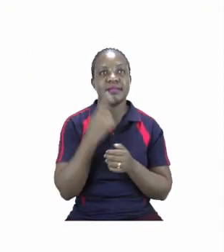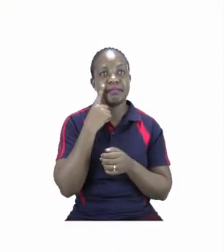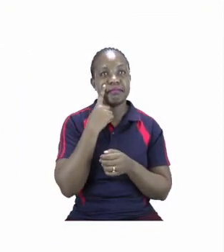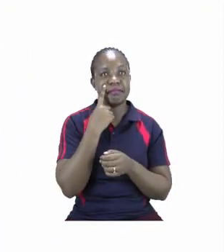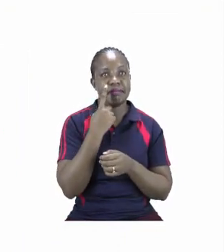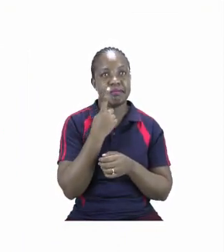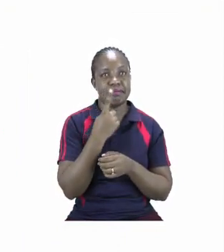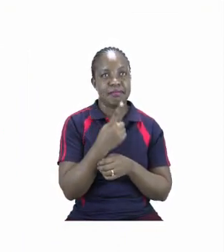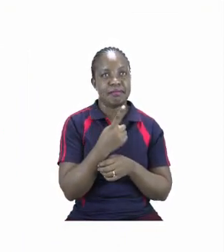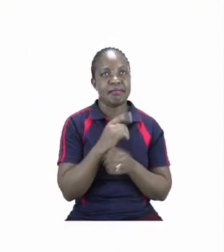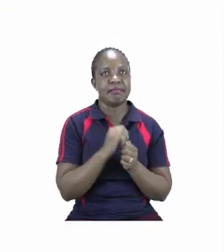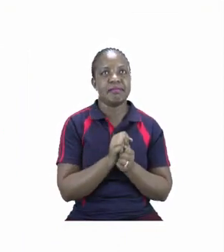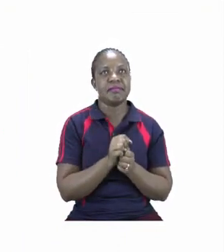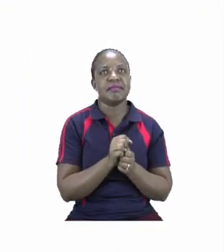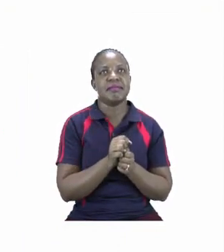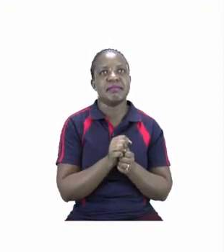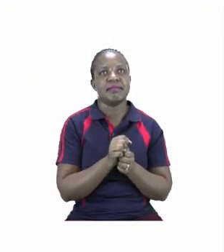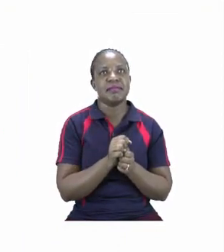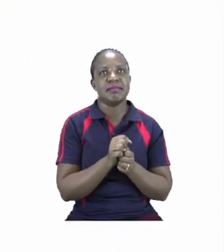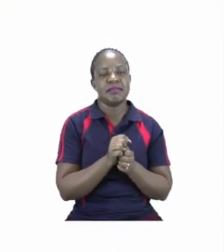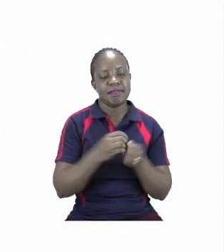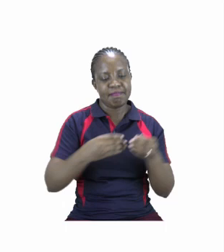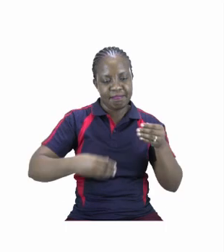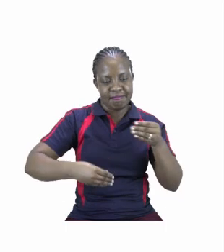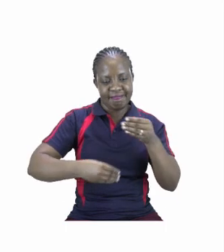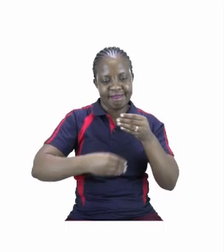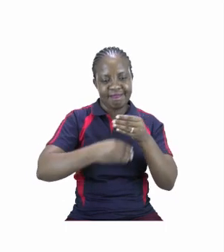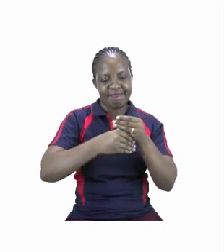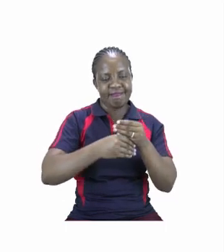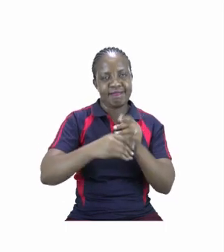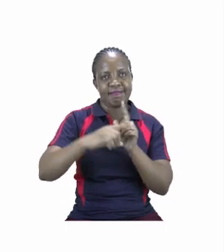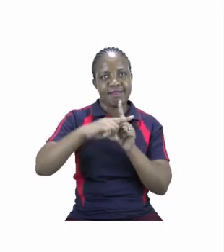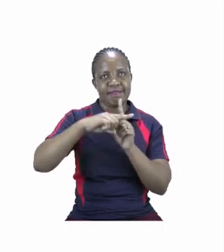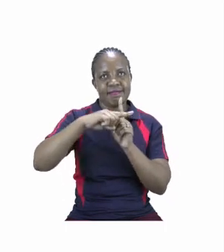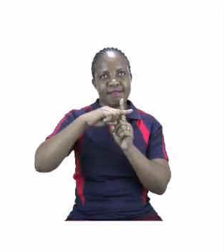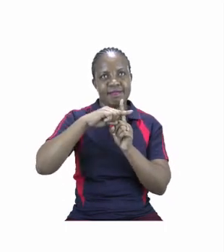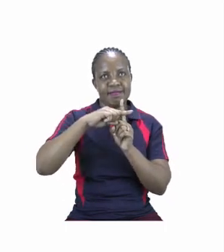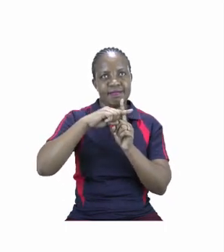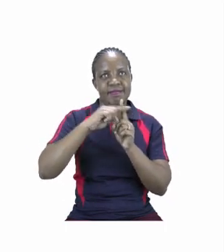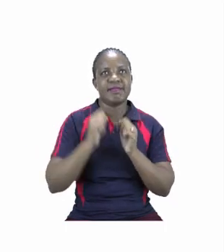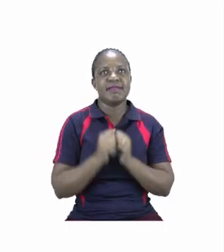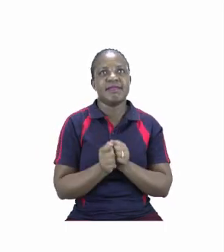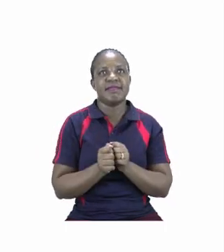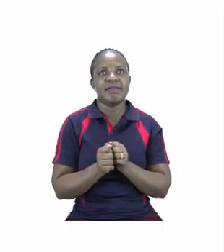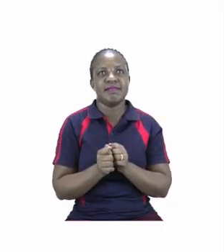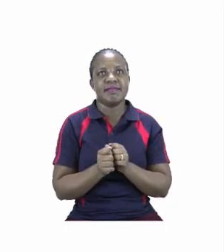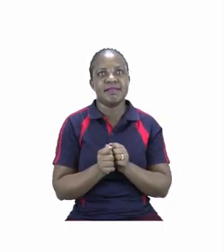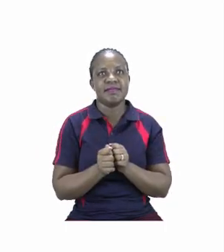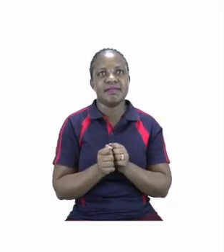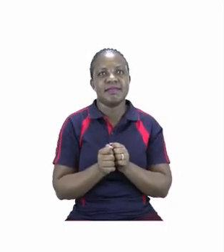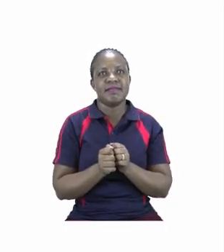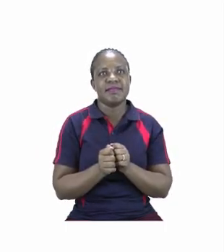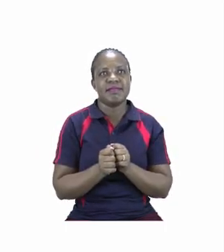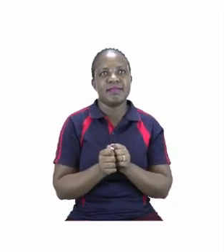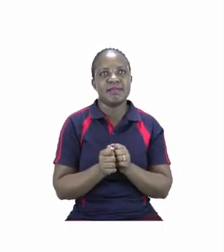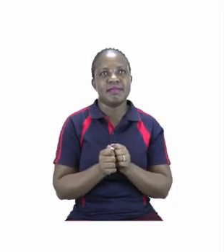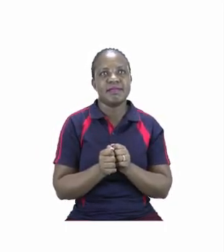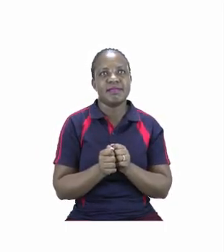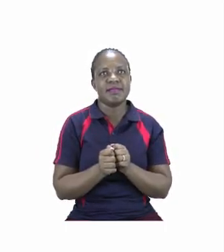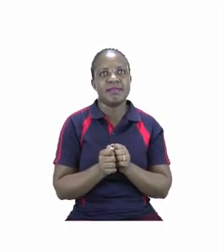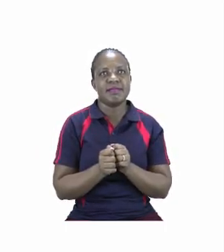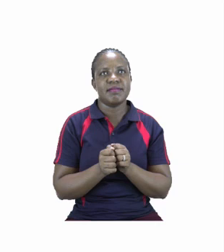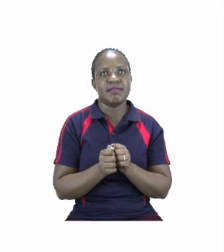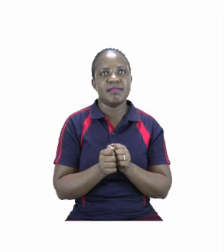that we are doing addition, but not just addition, we are also focusing on